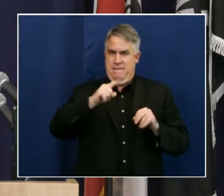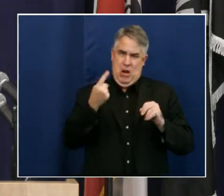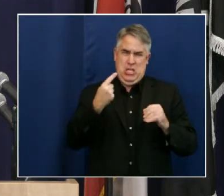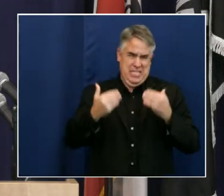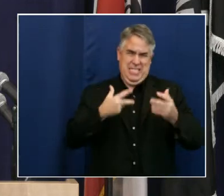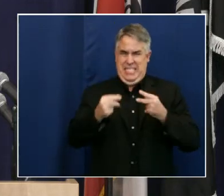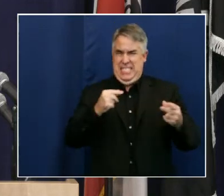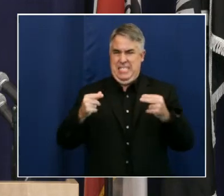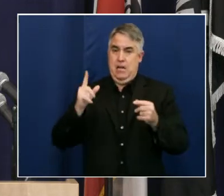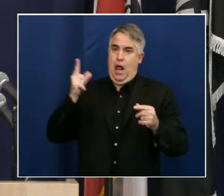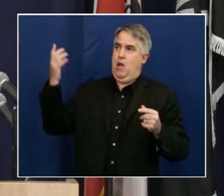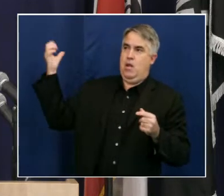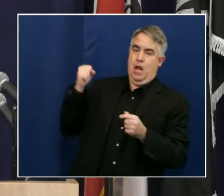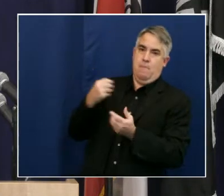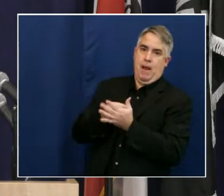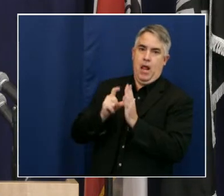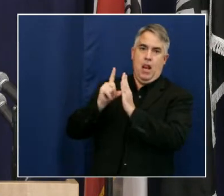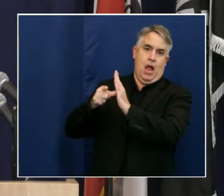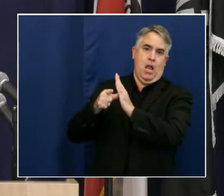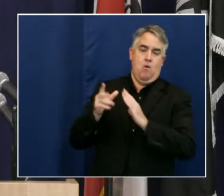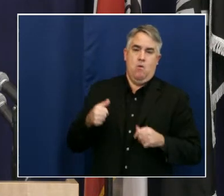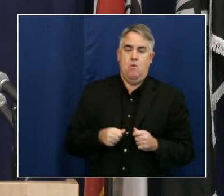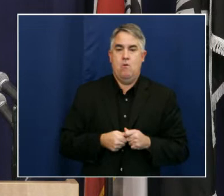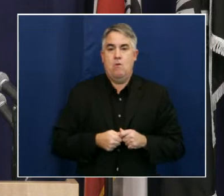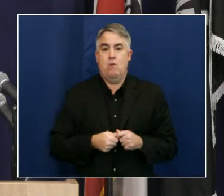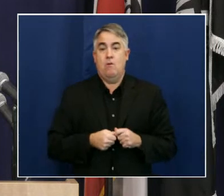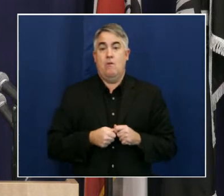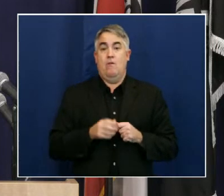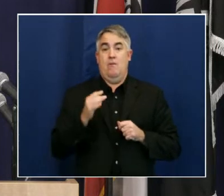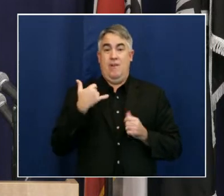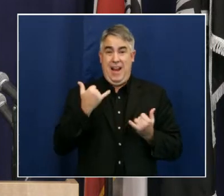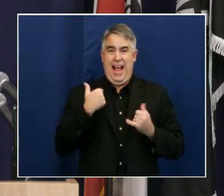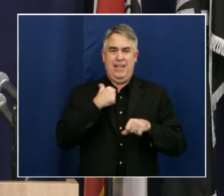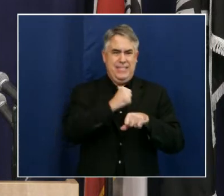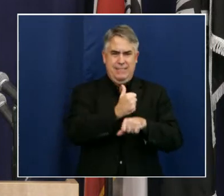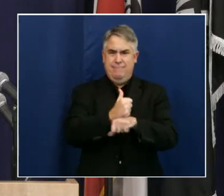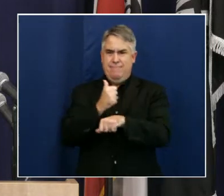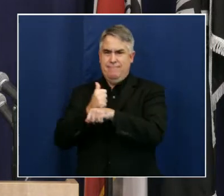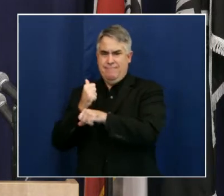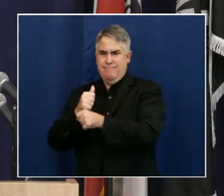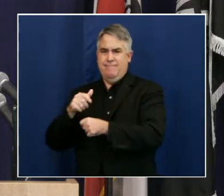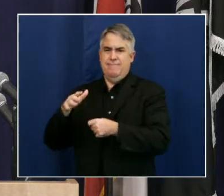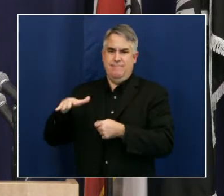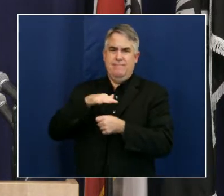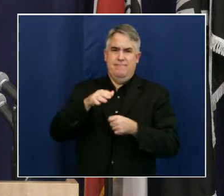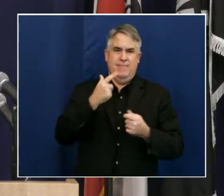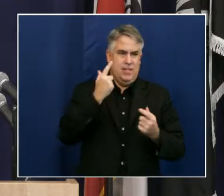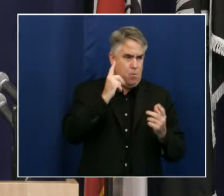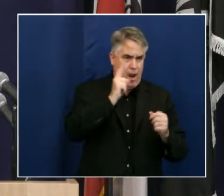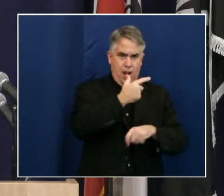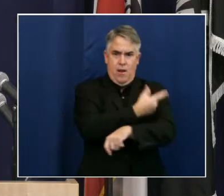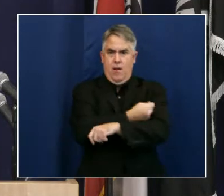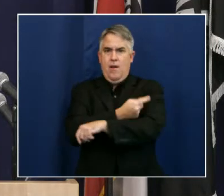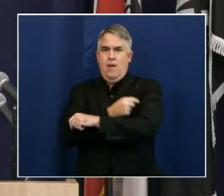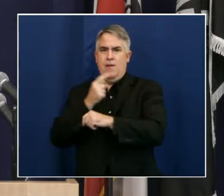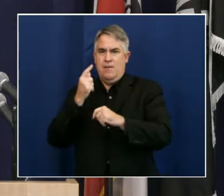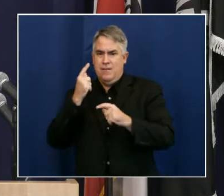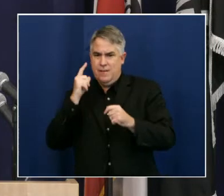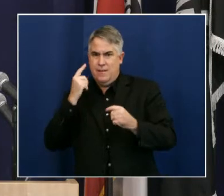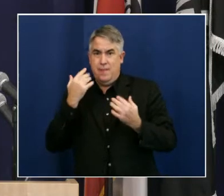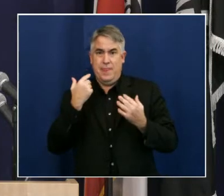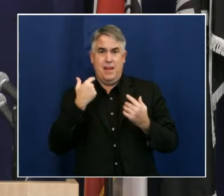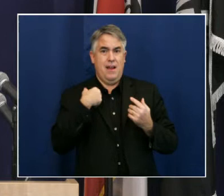everything possible to provide the venue for folks, but we are not waiting on those funds to arrive. We're taking a leap of